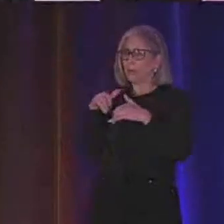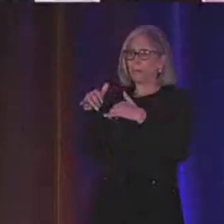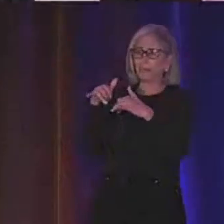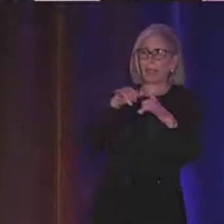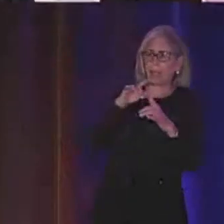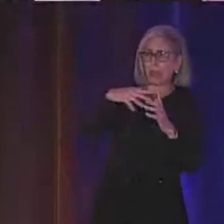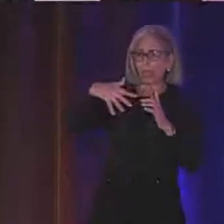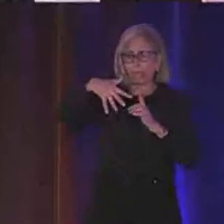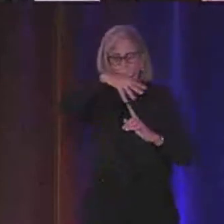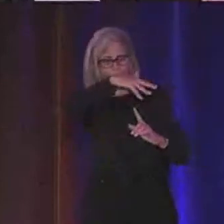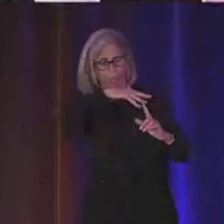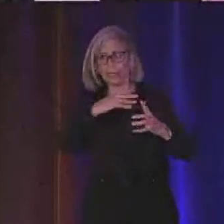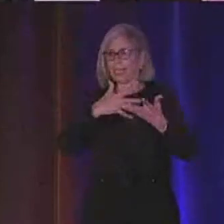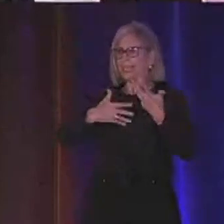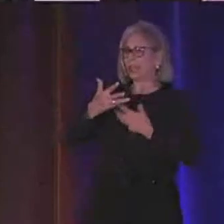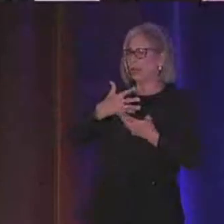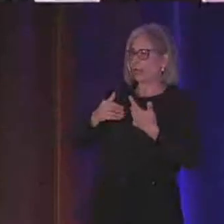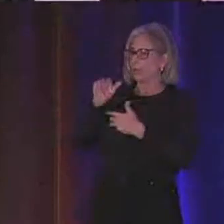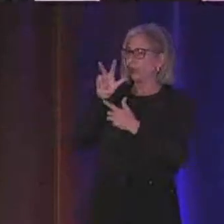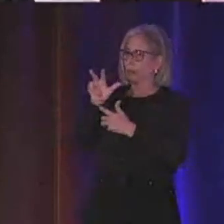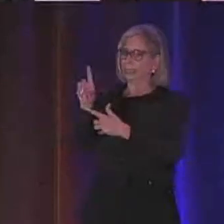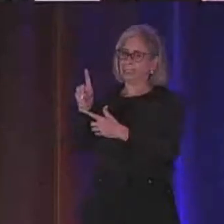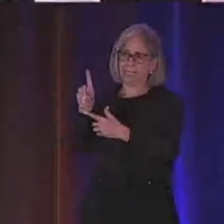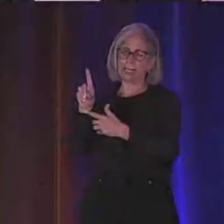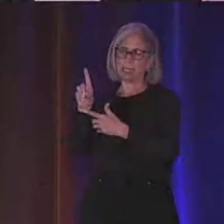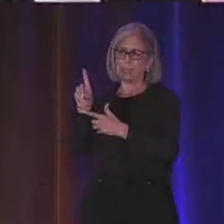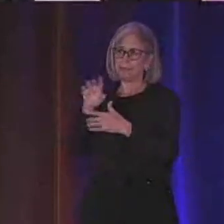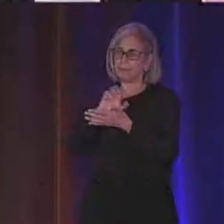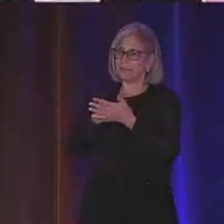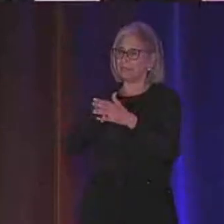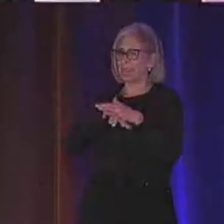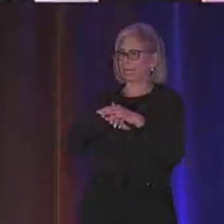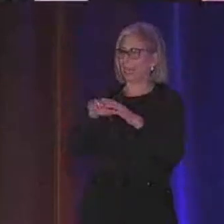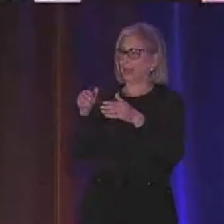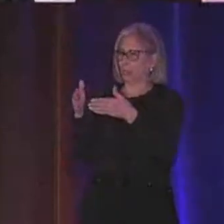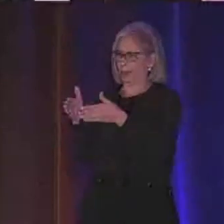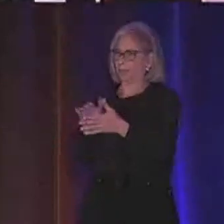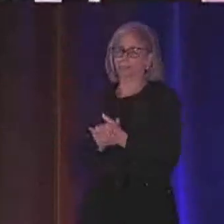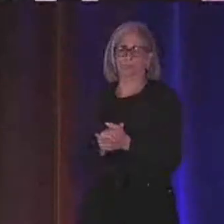around, really interact in a 3D tactile way, right?